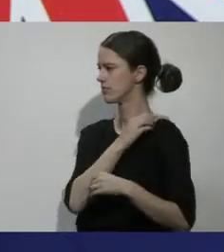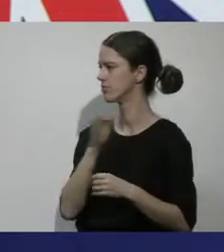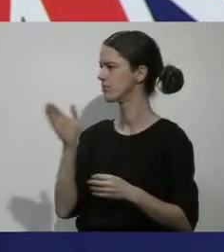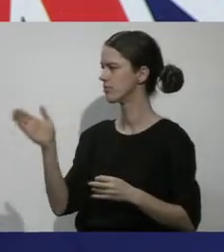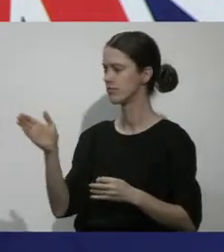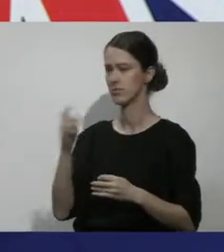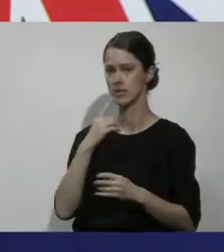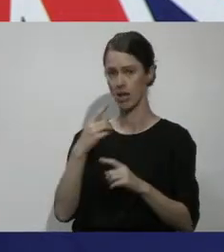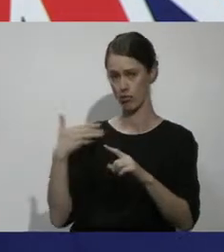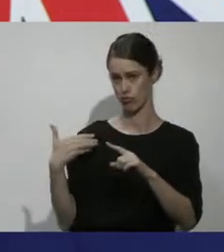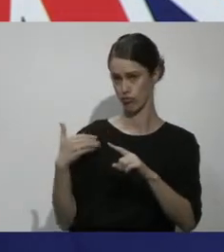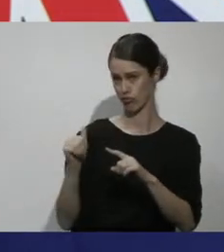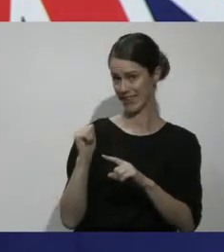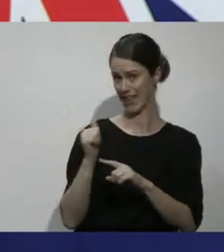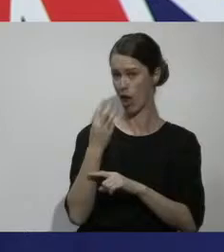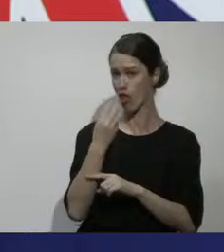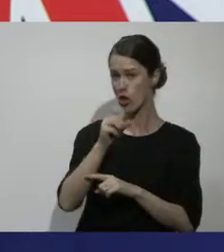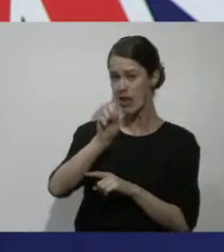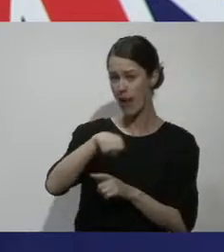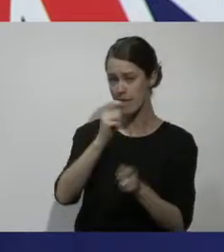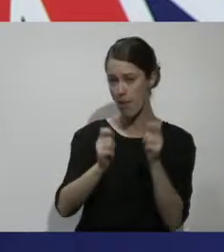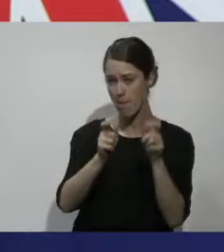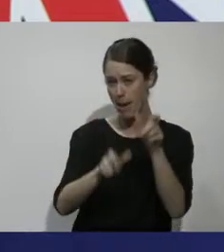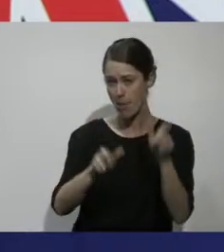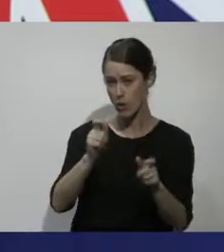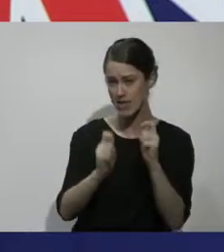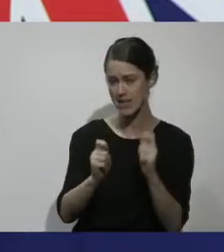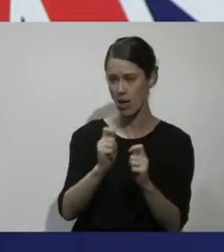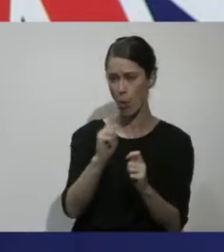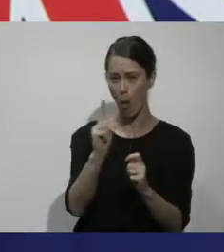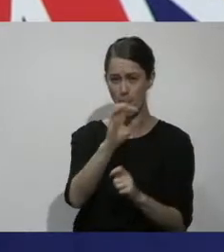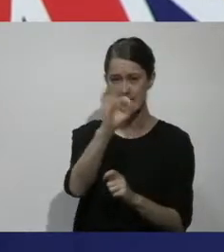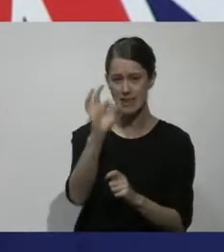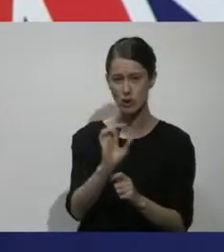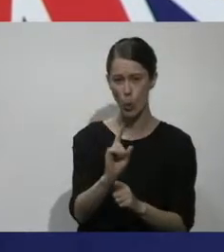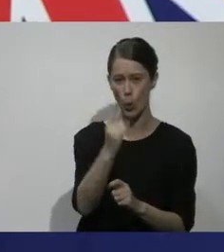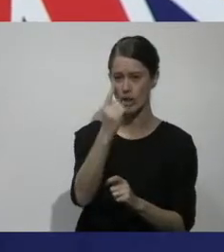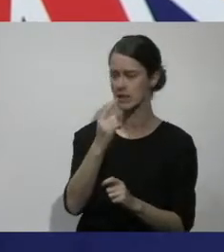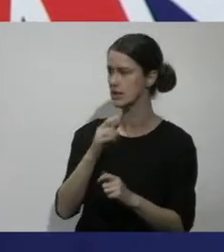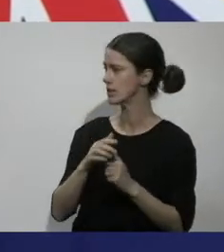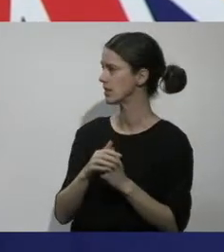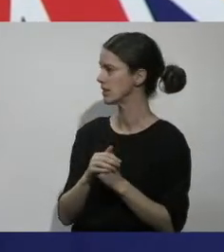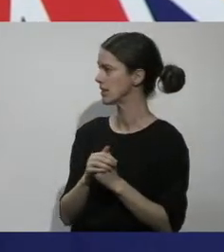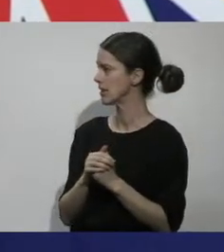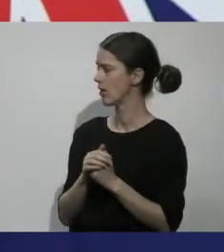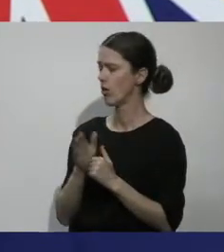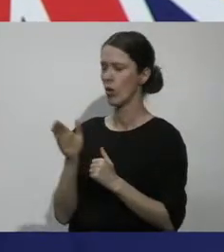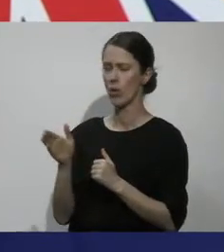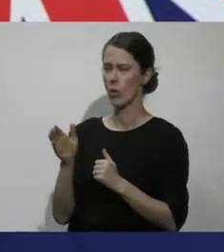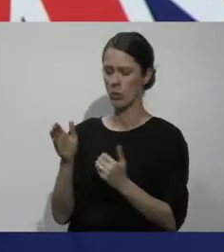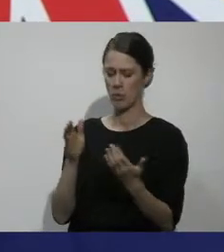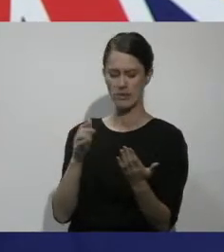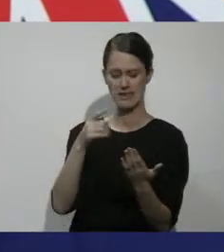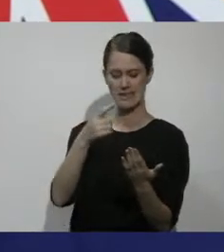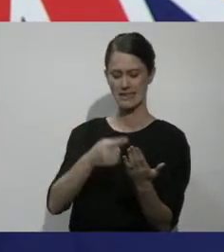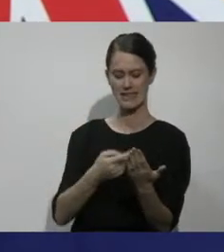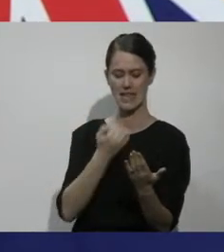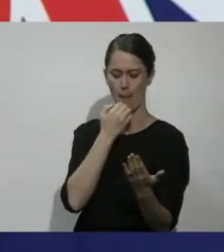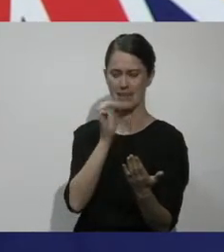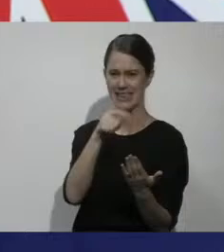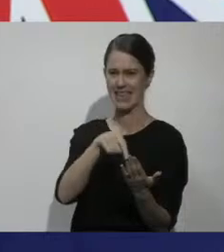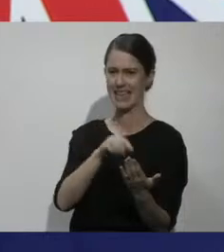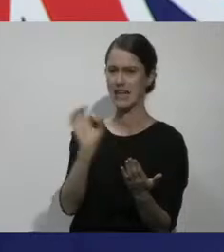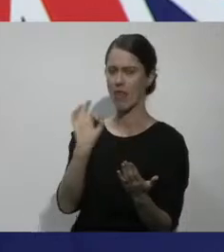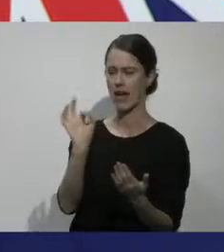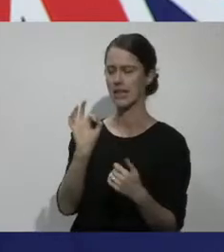the 30,000 tests, what portion were done in Auckland? Forgive me, I don't have a breakdown with me here. I do know that we have that,